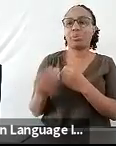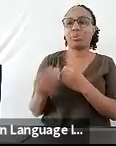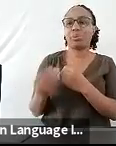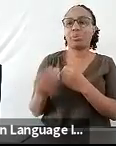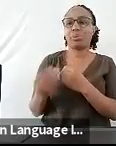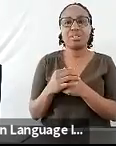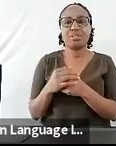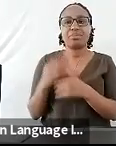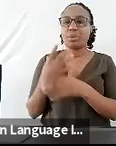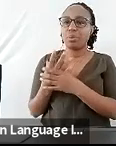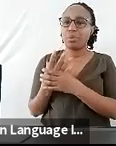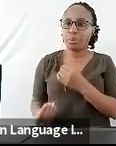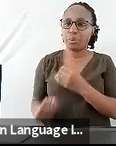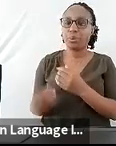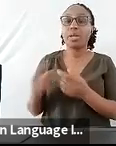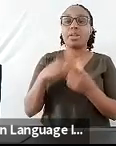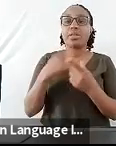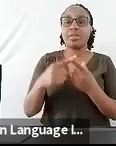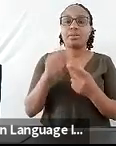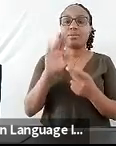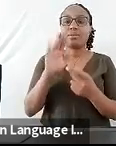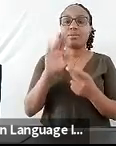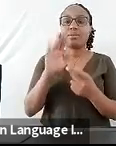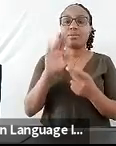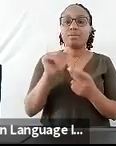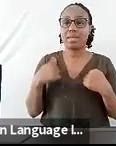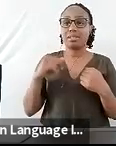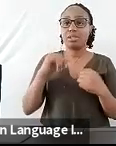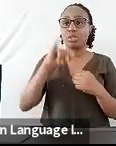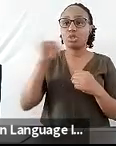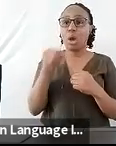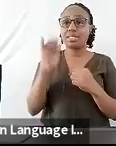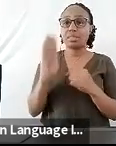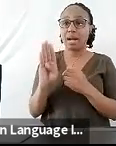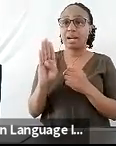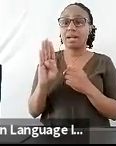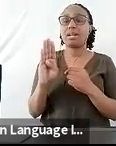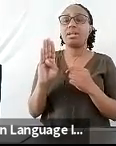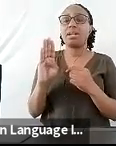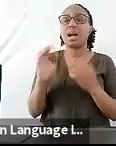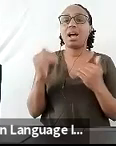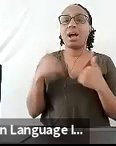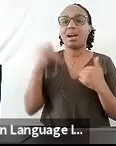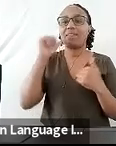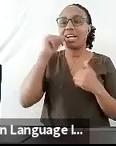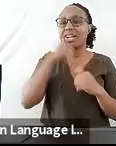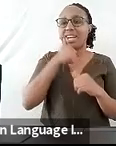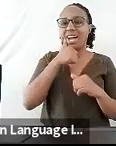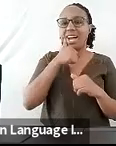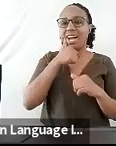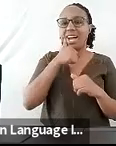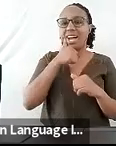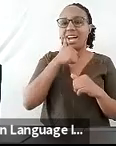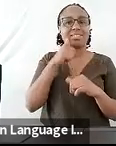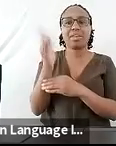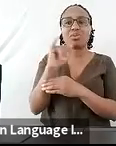especially in Johannesburg, I always have a really good time in Johannesburg, because I think Josie has just such